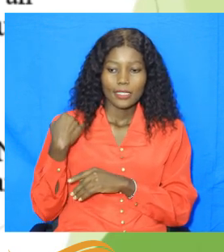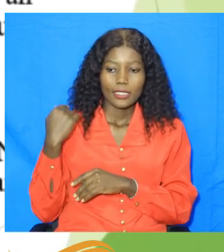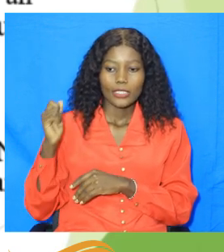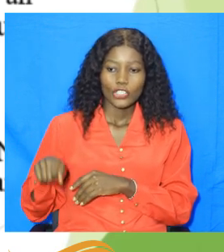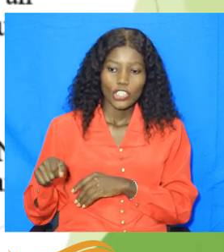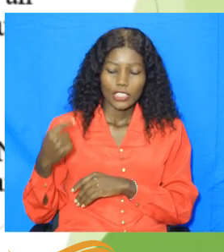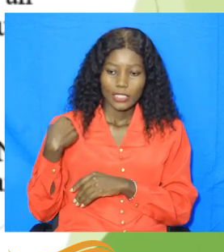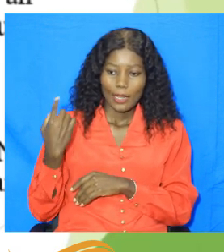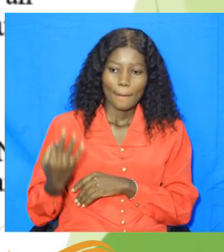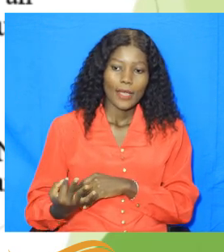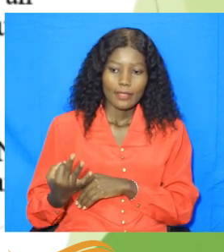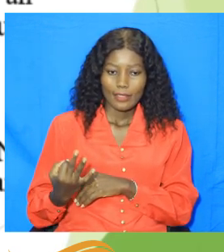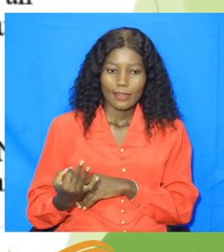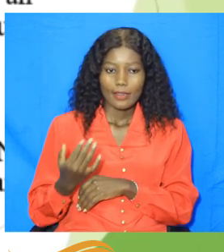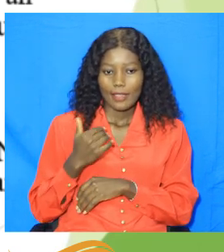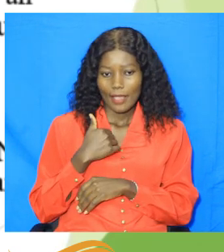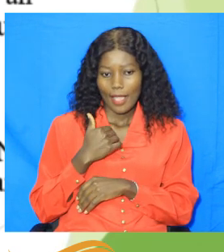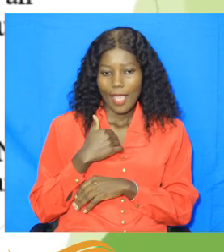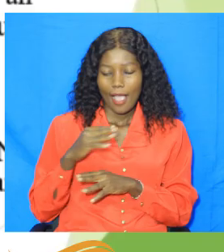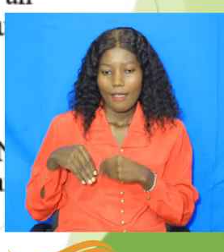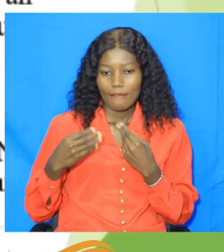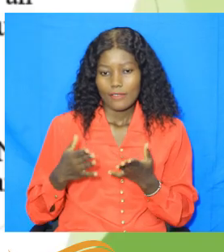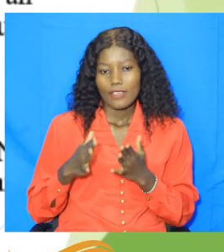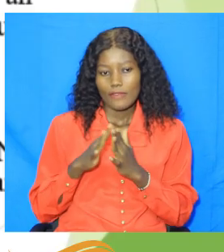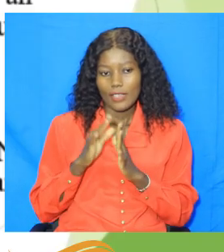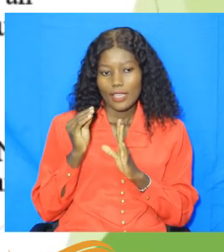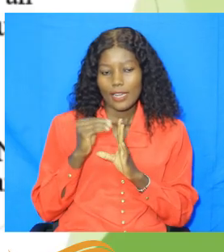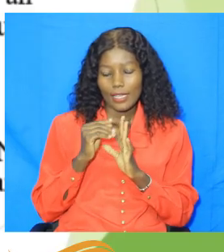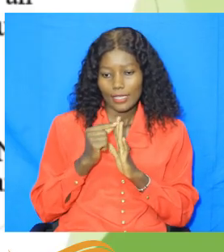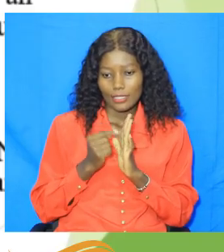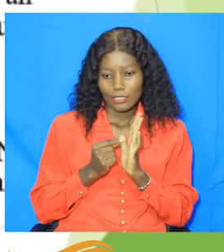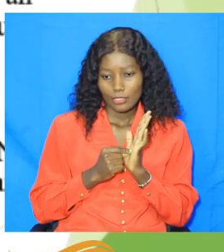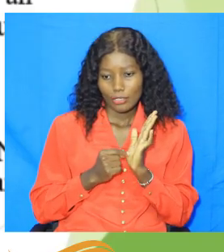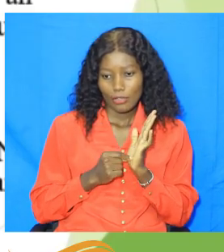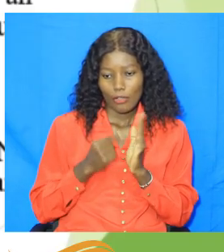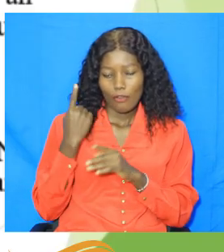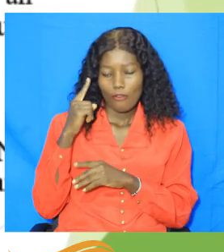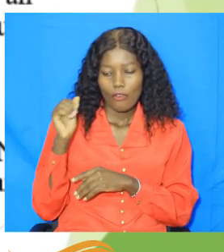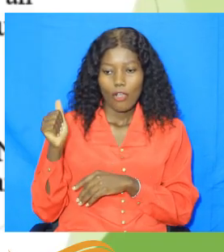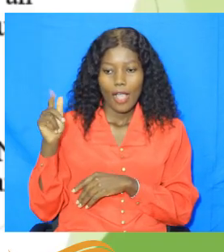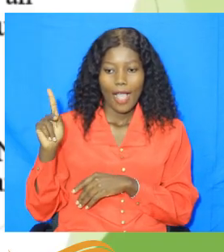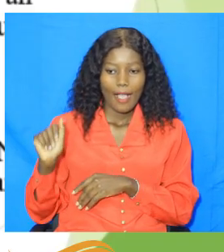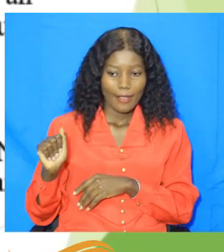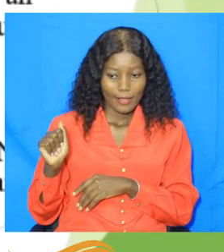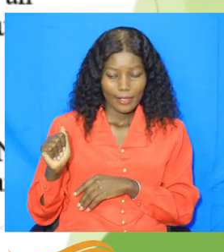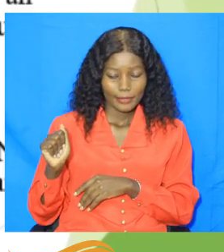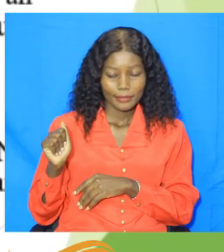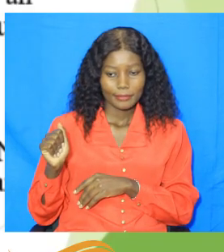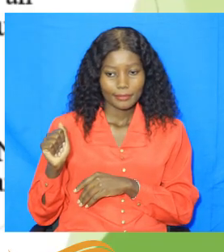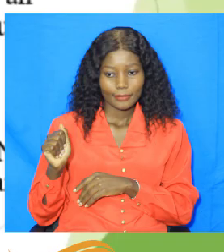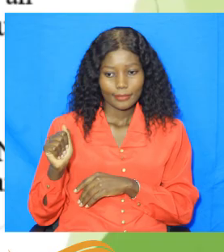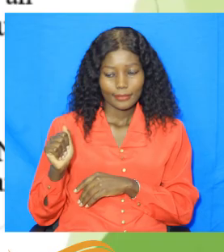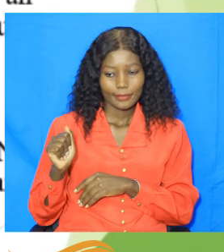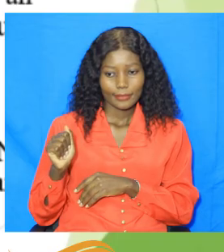number 3 have given a score for Aka, assuming